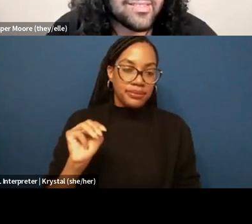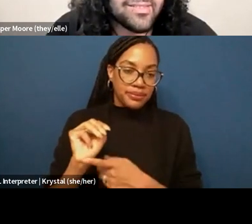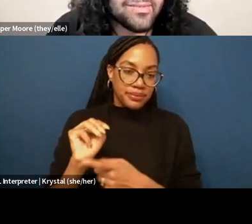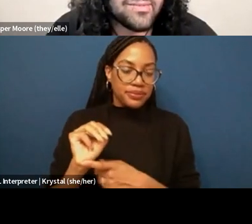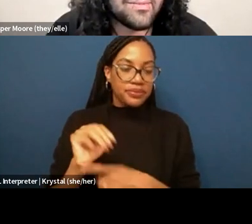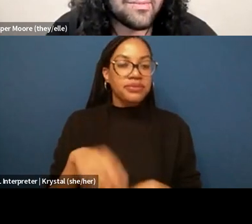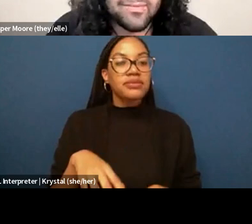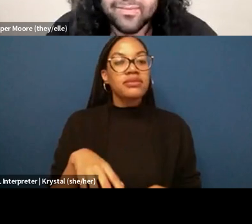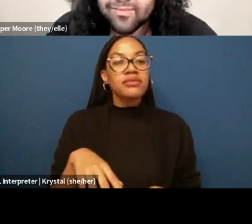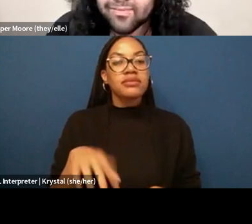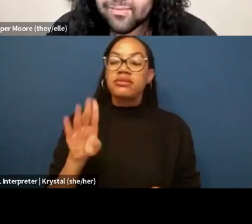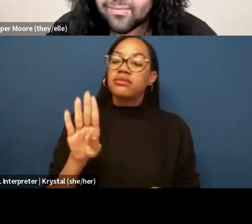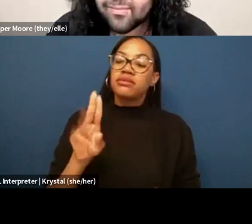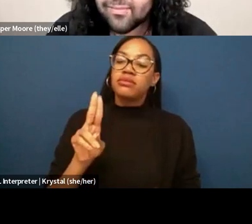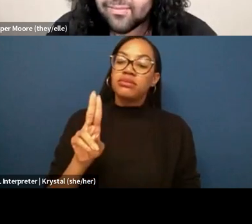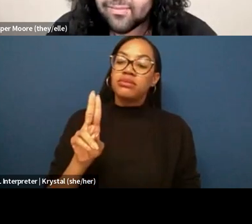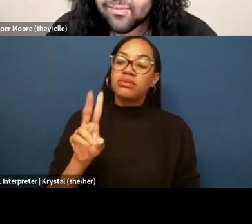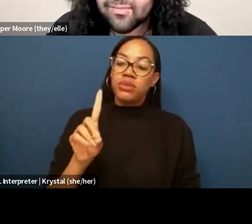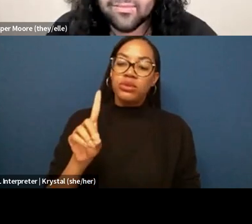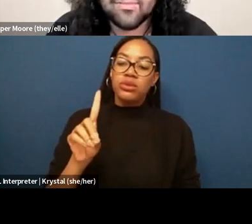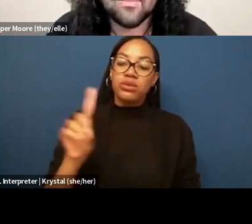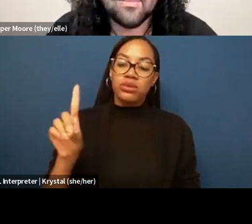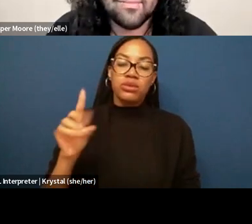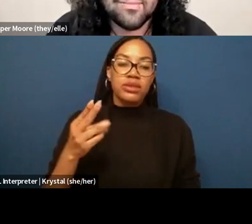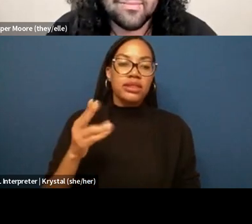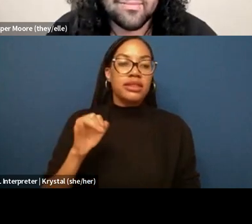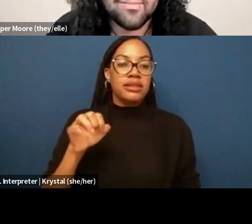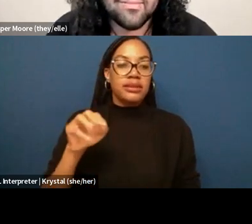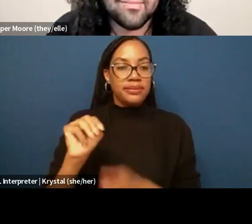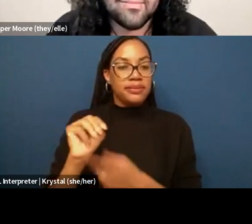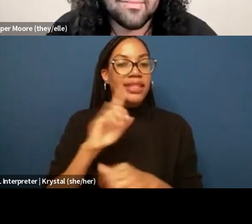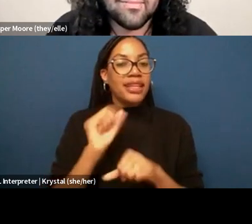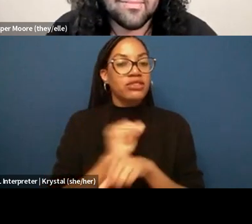meditation is a part of actually Western application of Buddhism